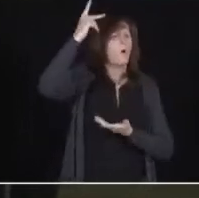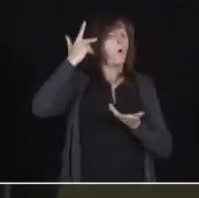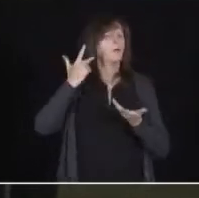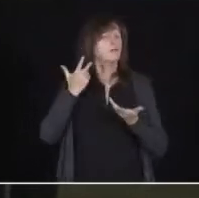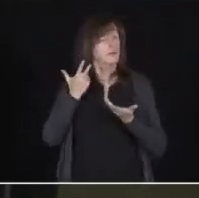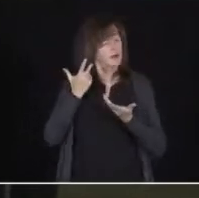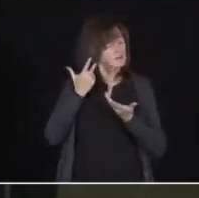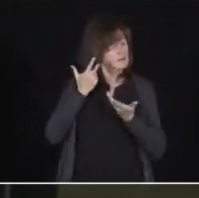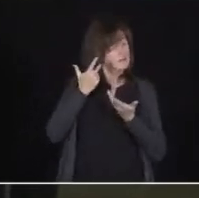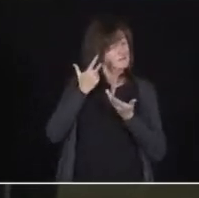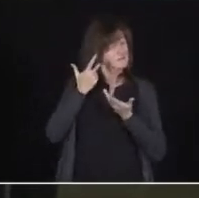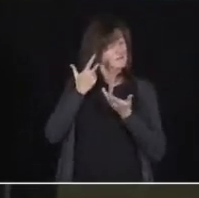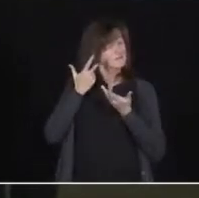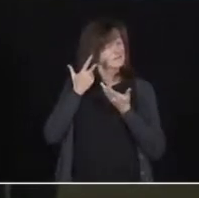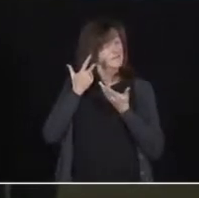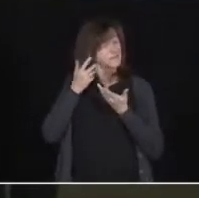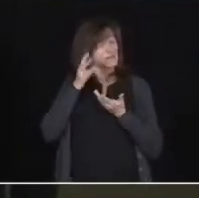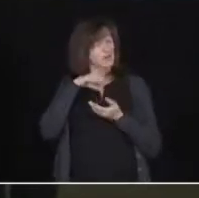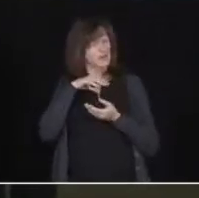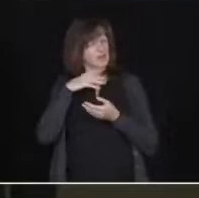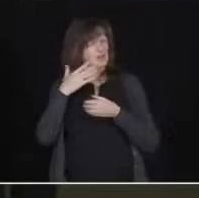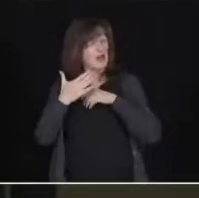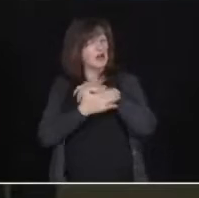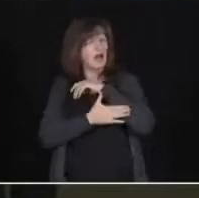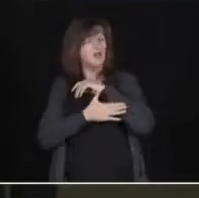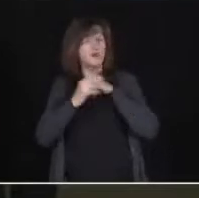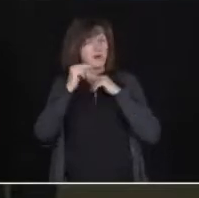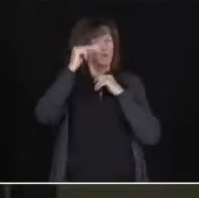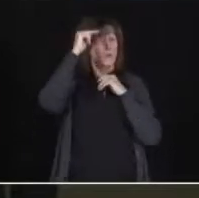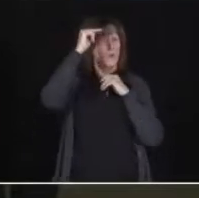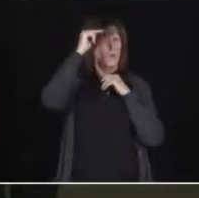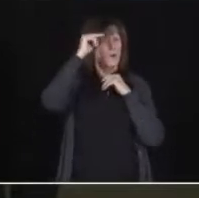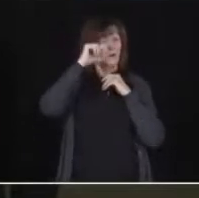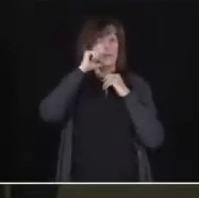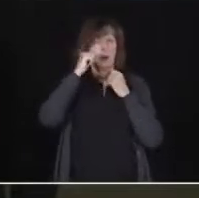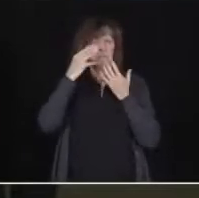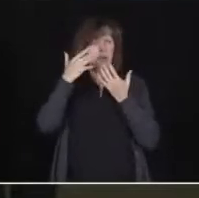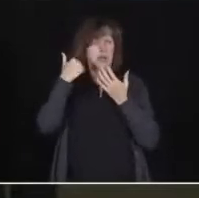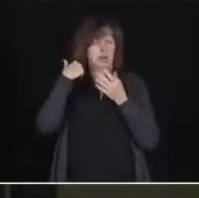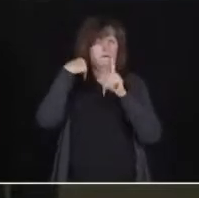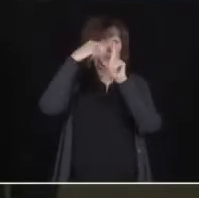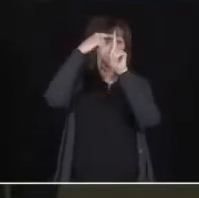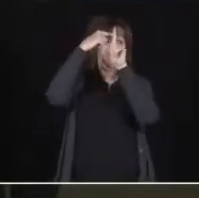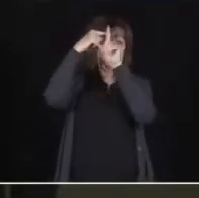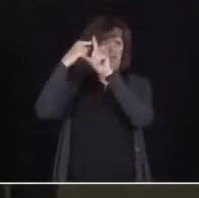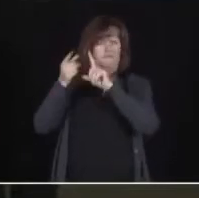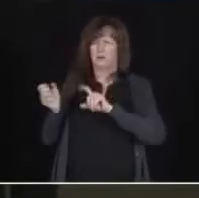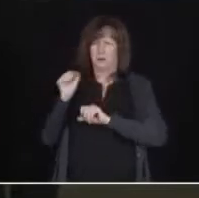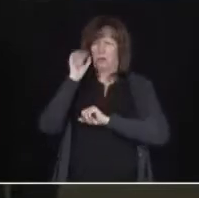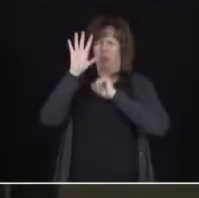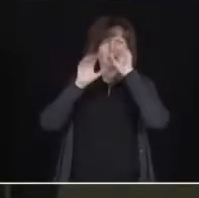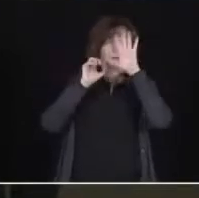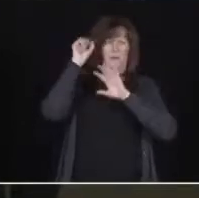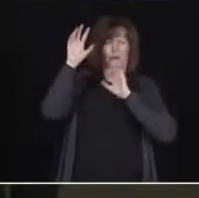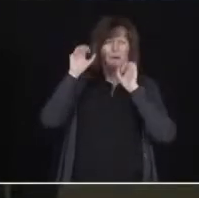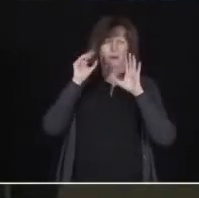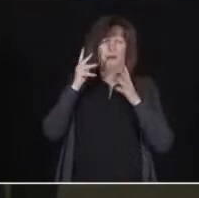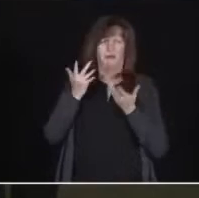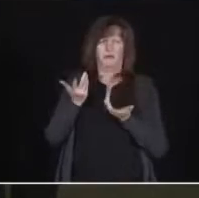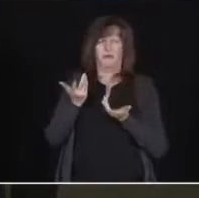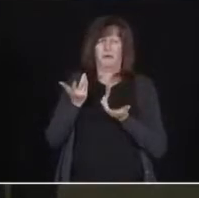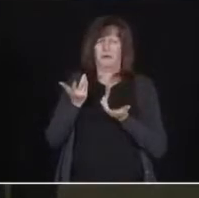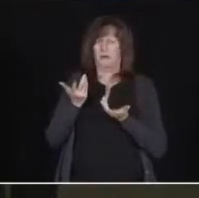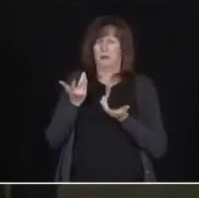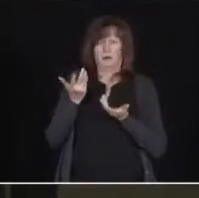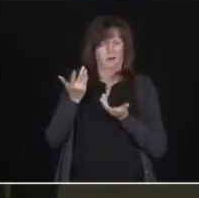point of the rapid test to distribute them in hotspots to cut down on the backlog? Well, we want to cover quite a few